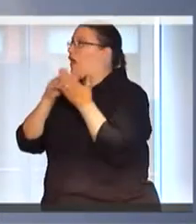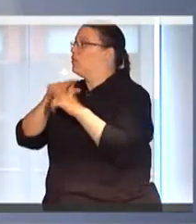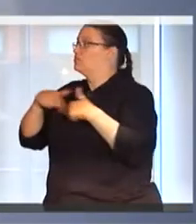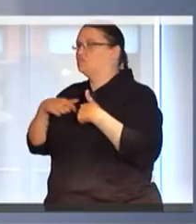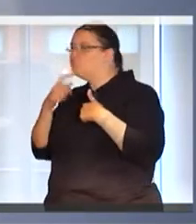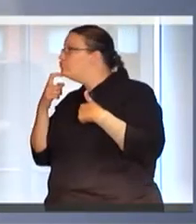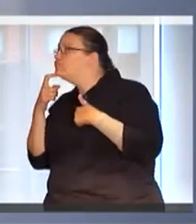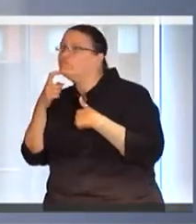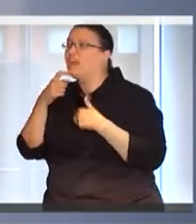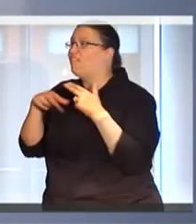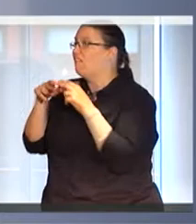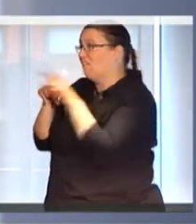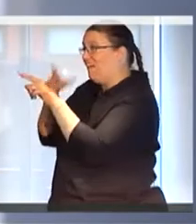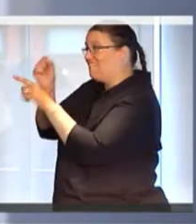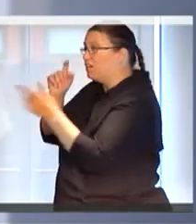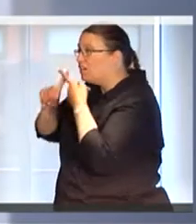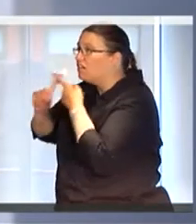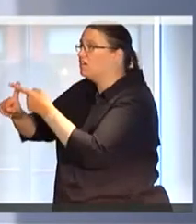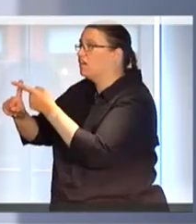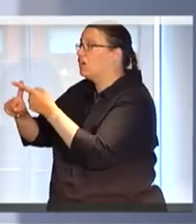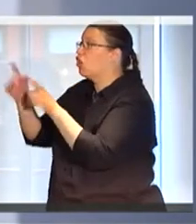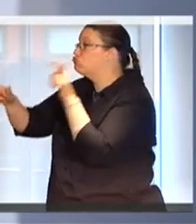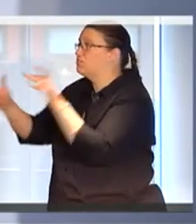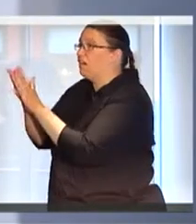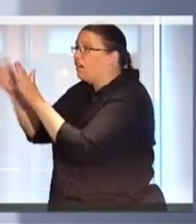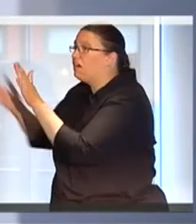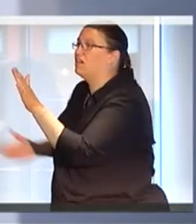systemic consumer detriment.